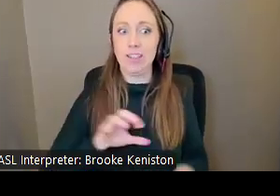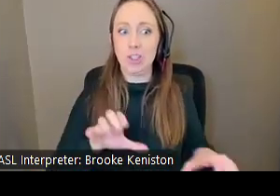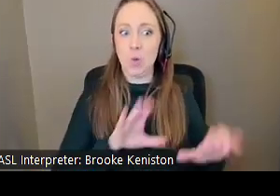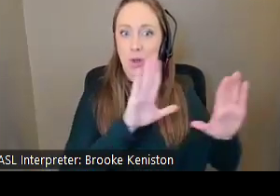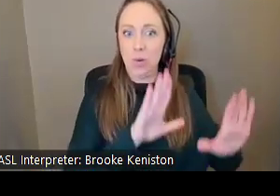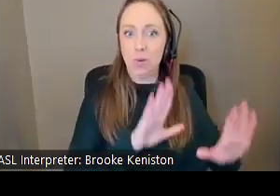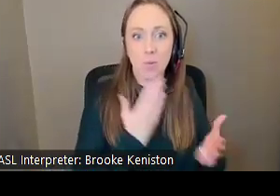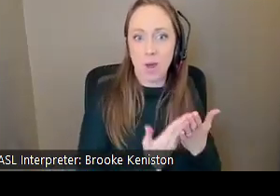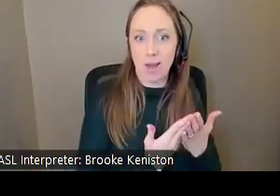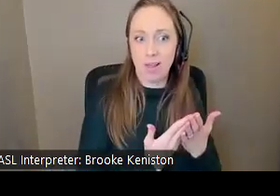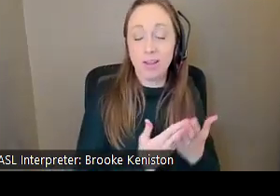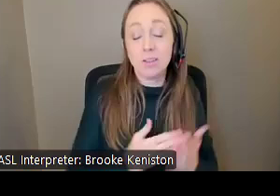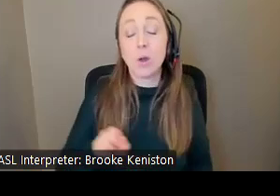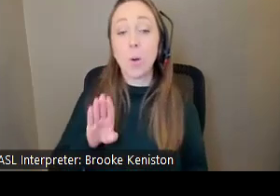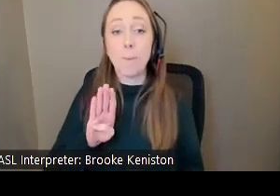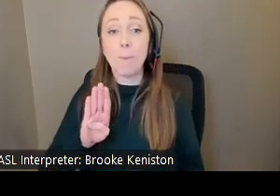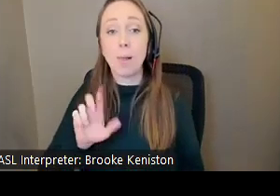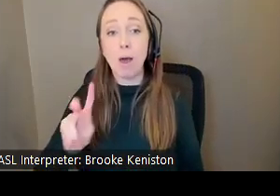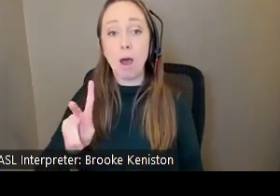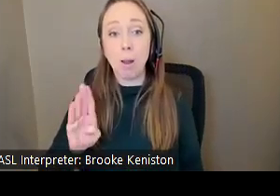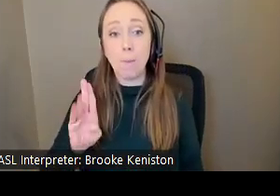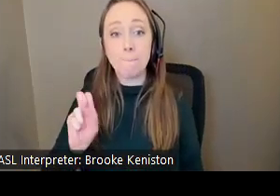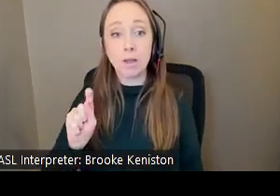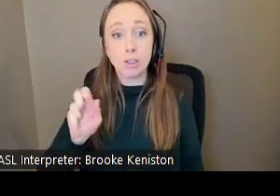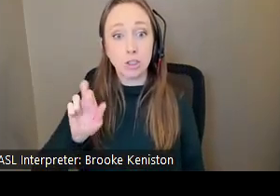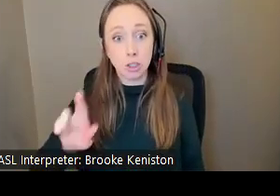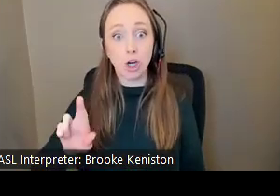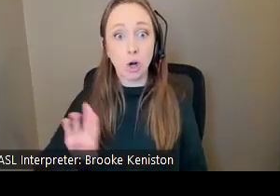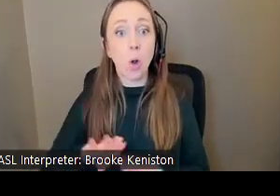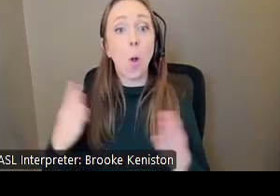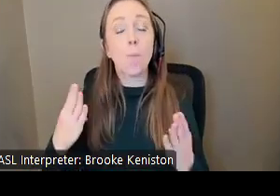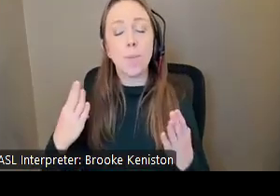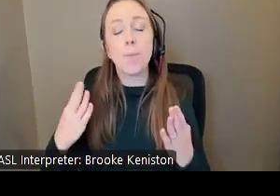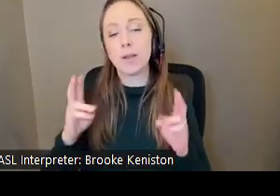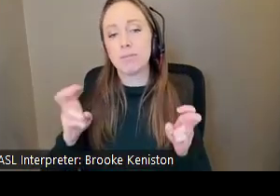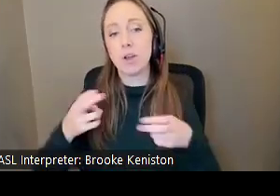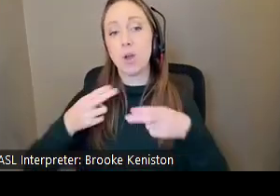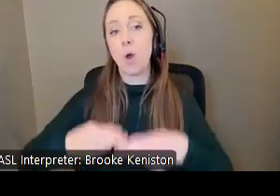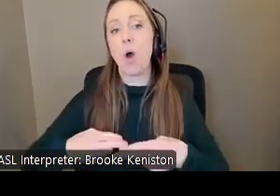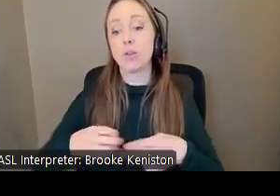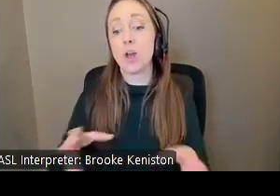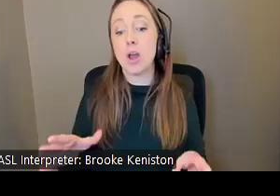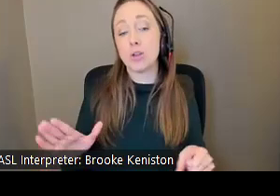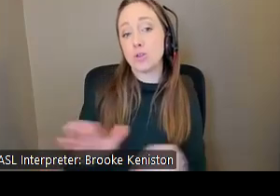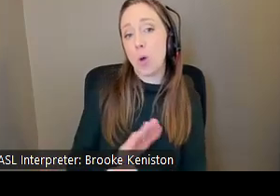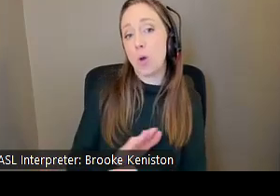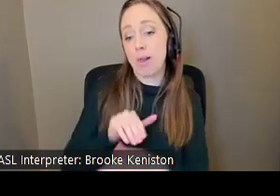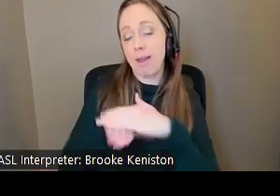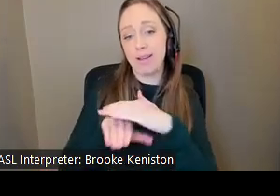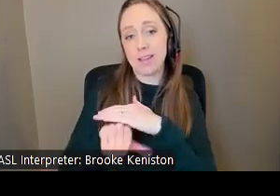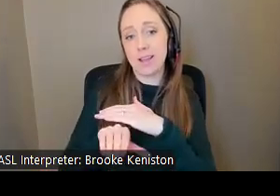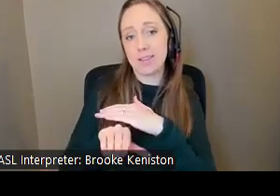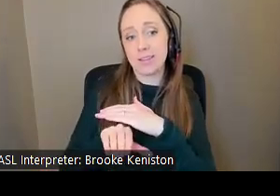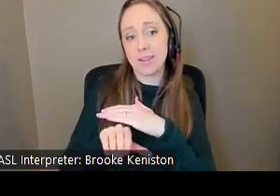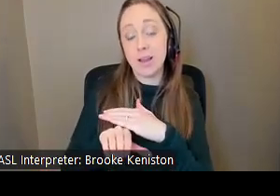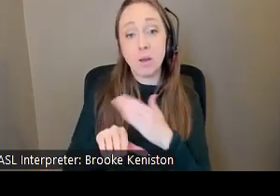in and rent a DVD online. And they thought because they had stores, the exchange would be a lot easier.